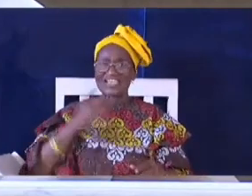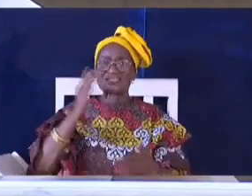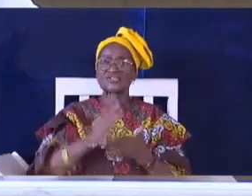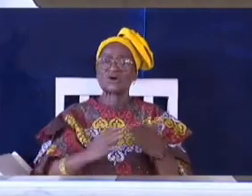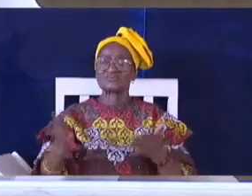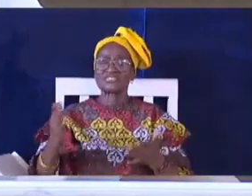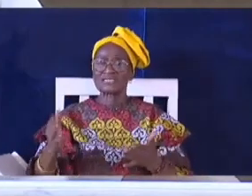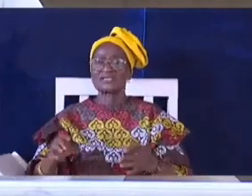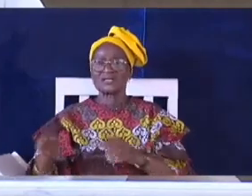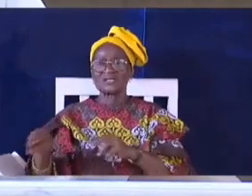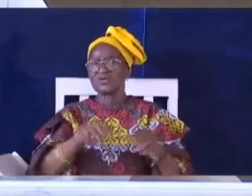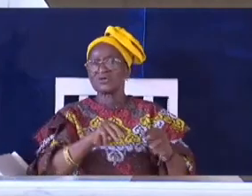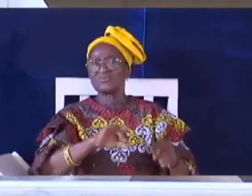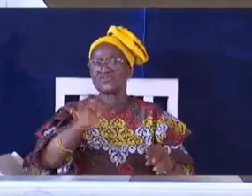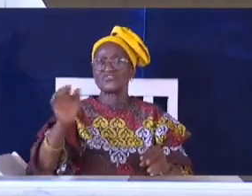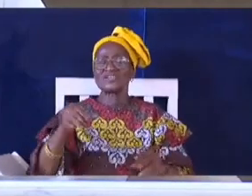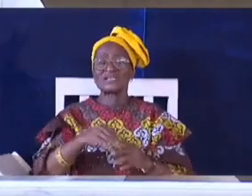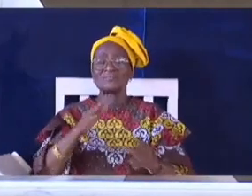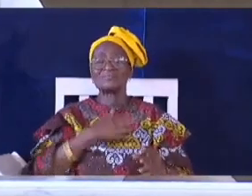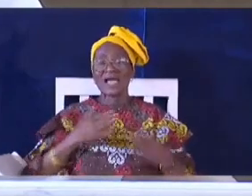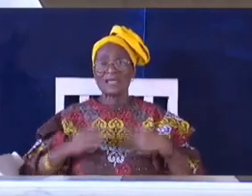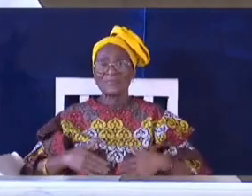I can feel something moving in my head.